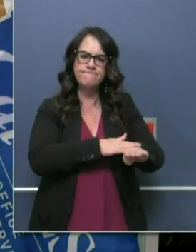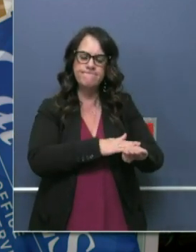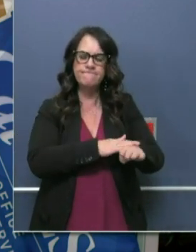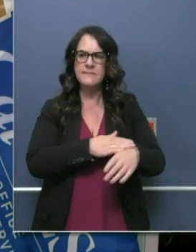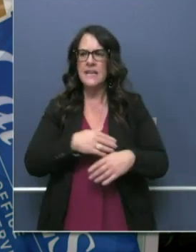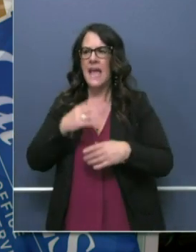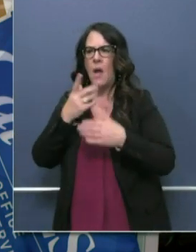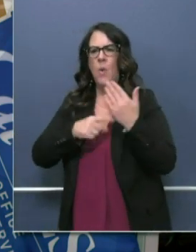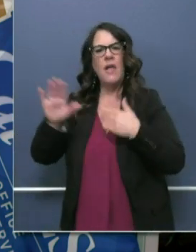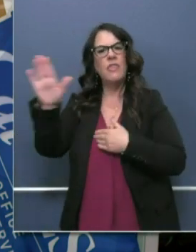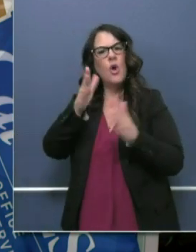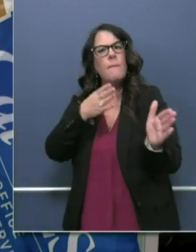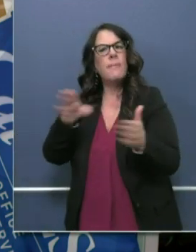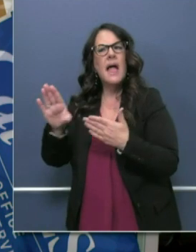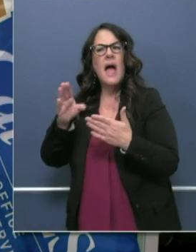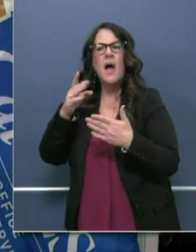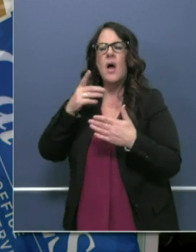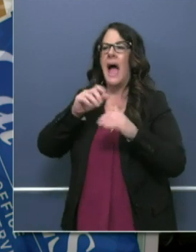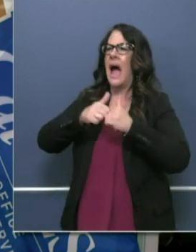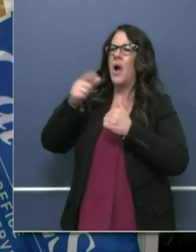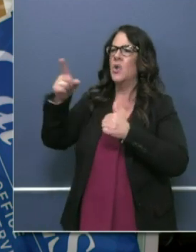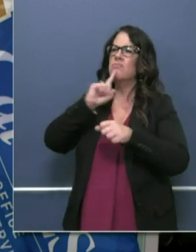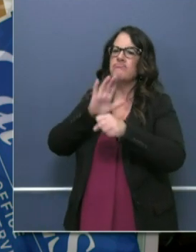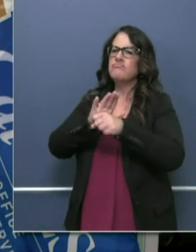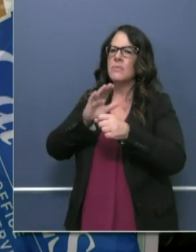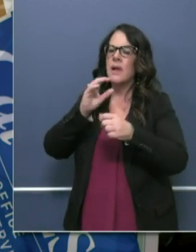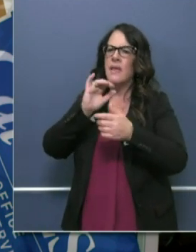is minimized for all of their residents.